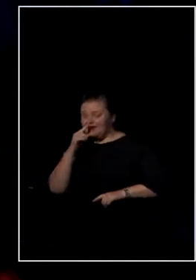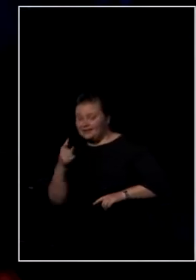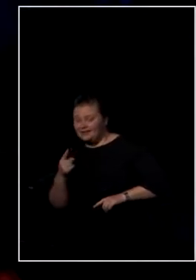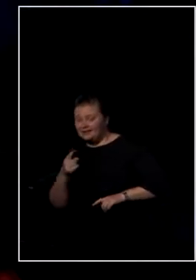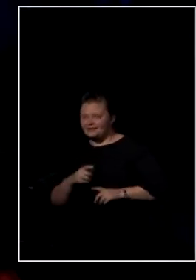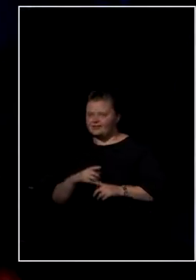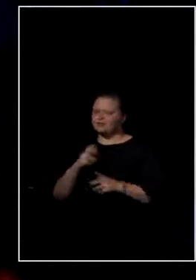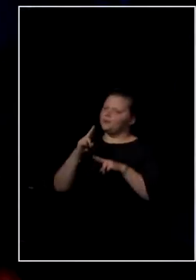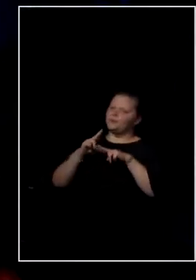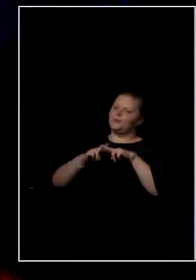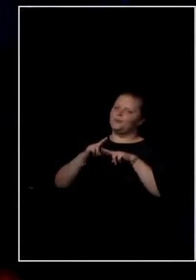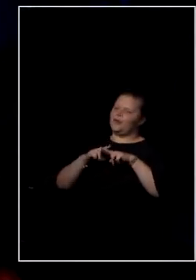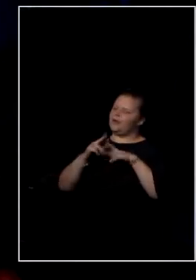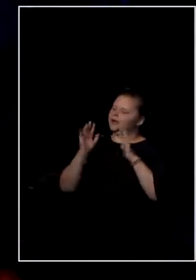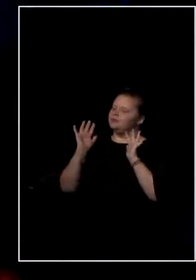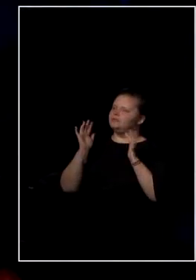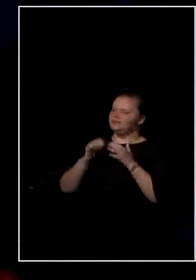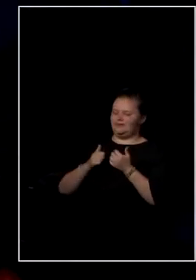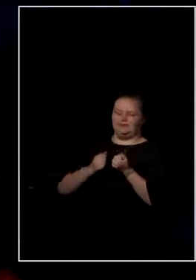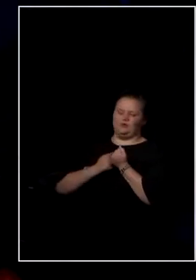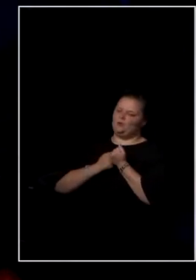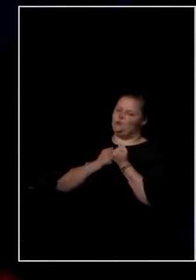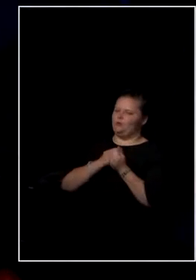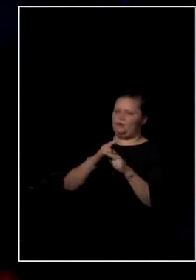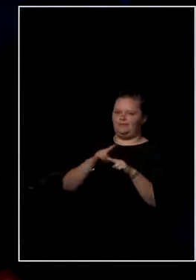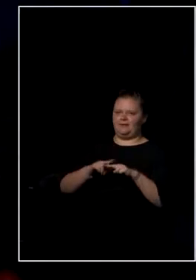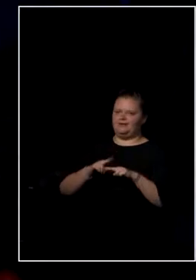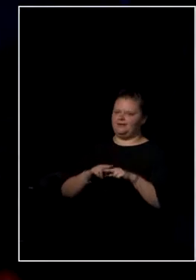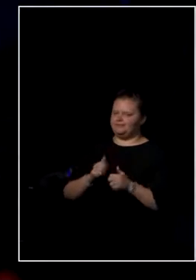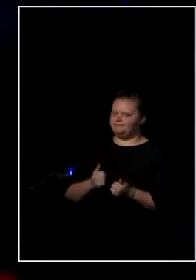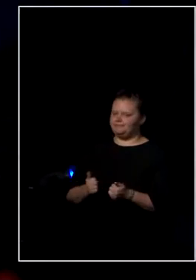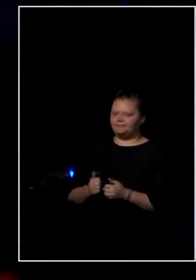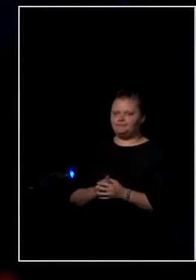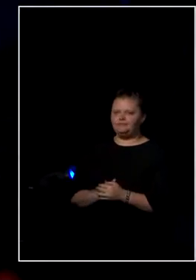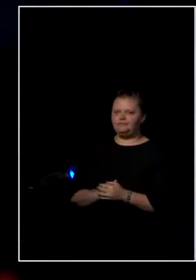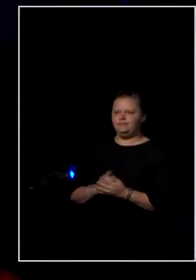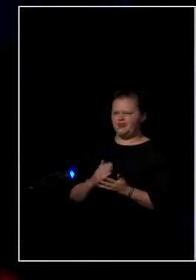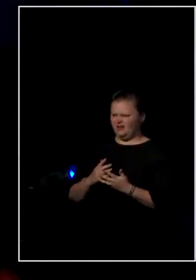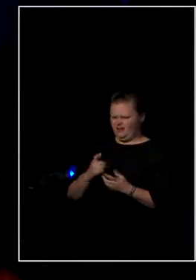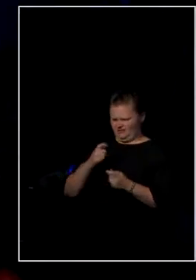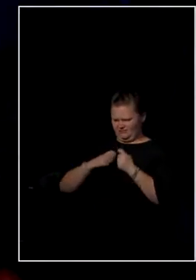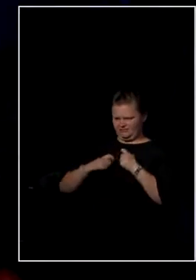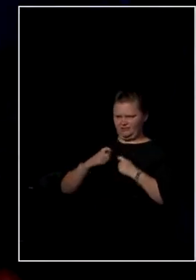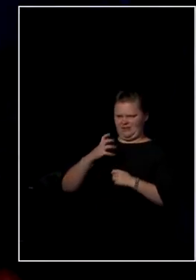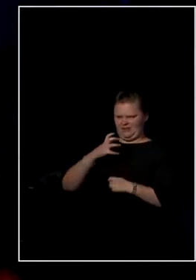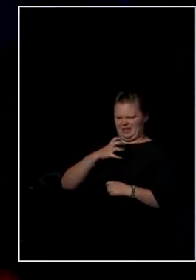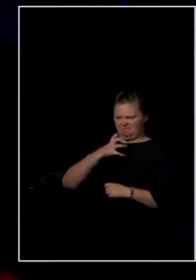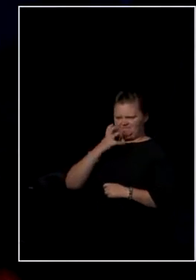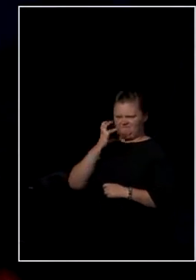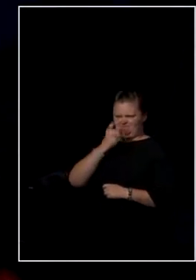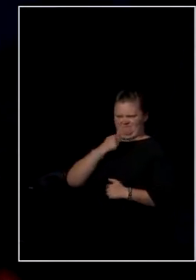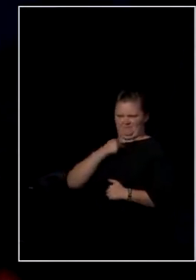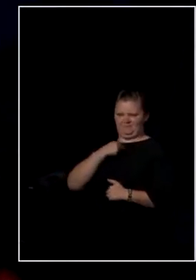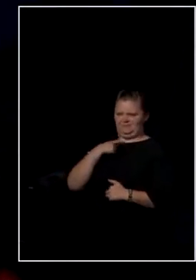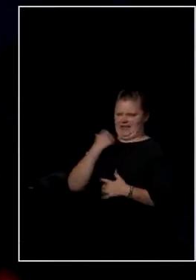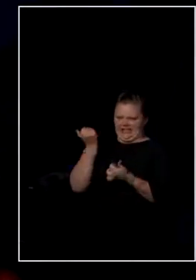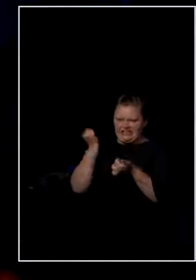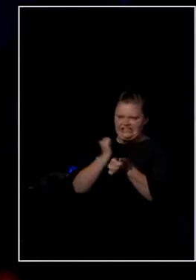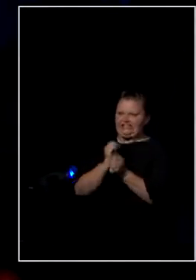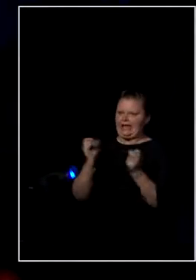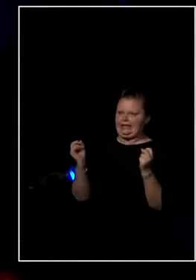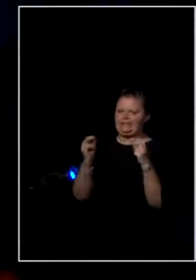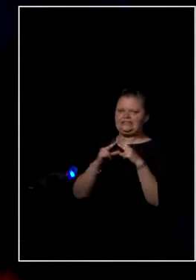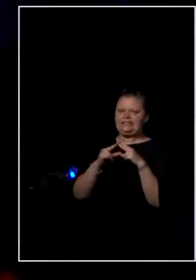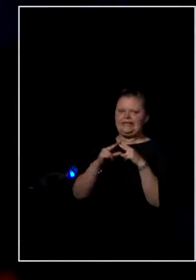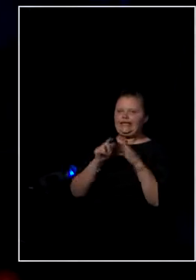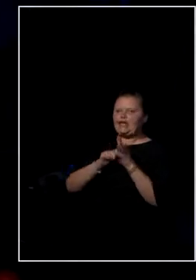dad is a wonderfully supportive dad, and he actually got angry at me when I got stuck in Sydney and I was stuck in